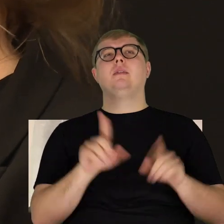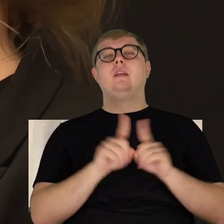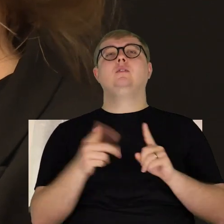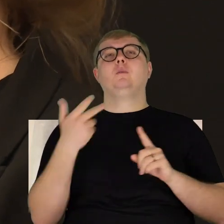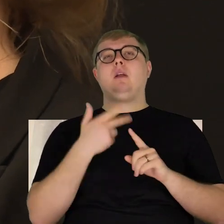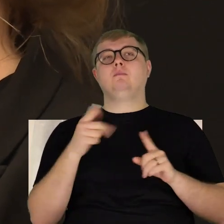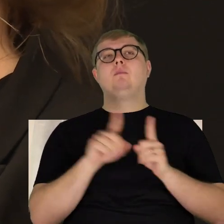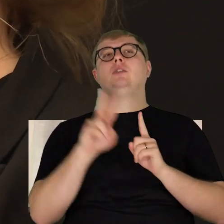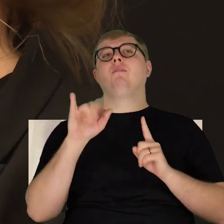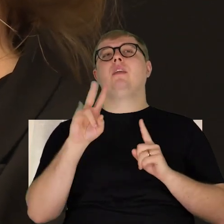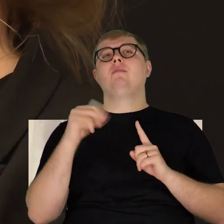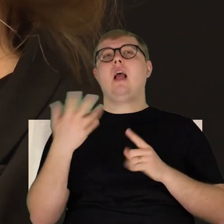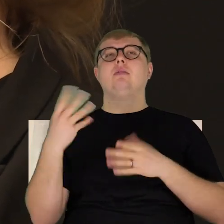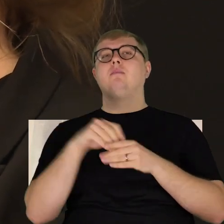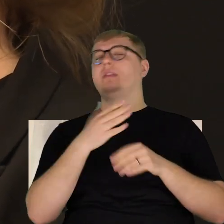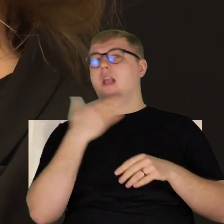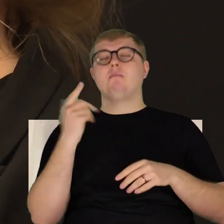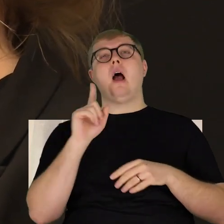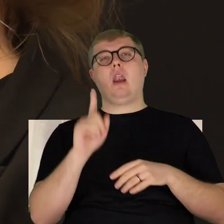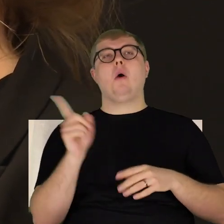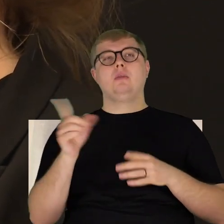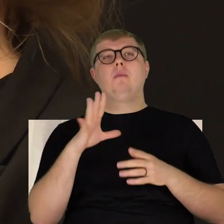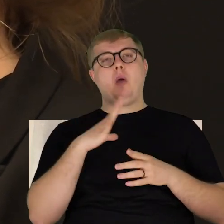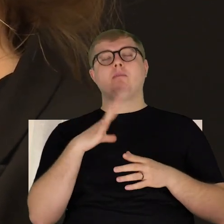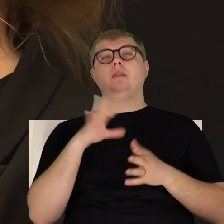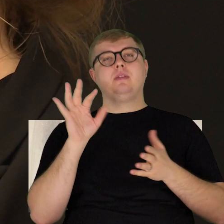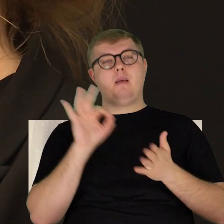but she would be really happy to answer the question.